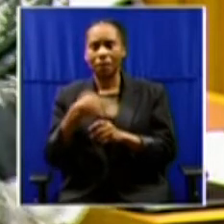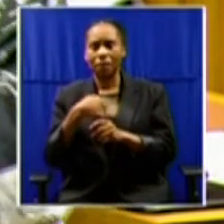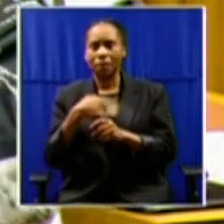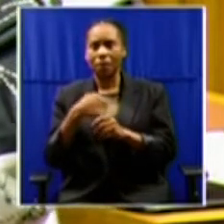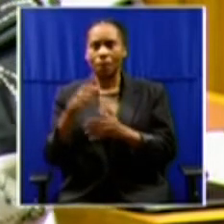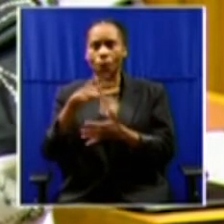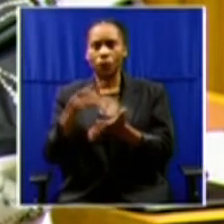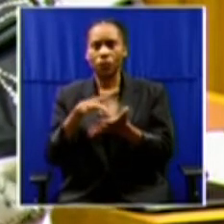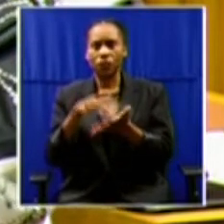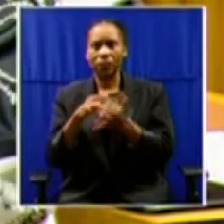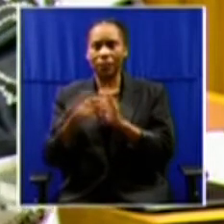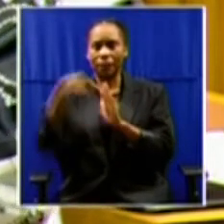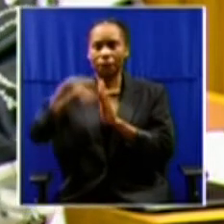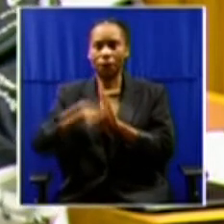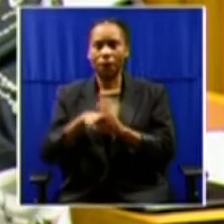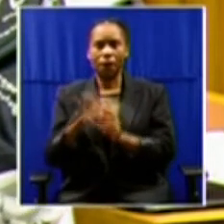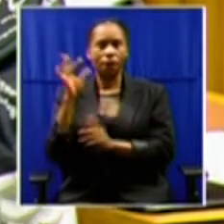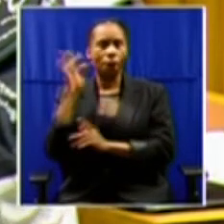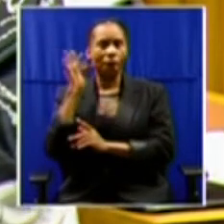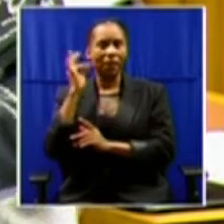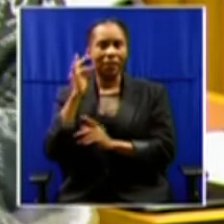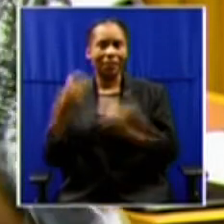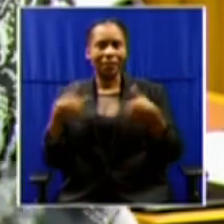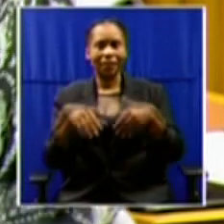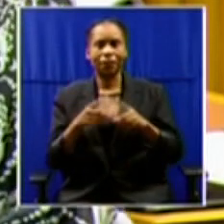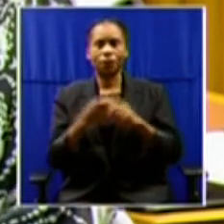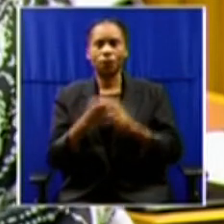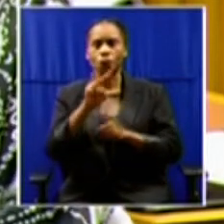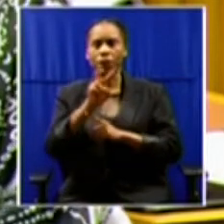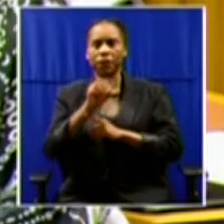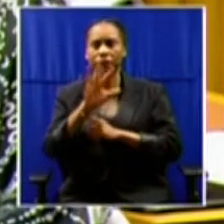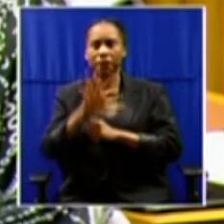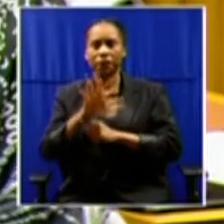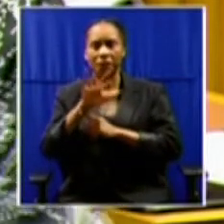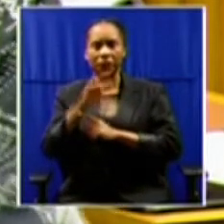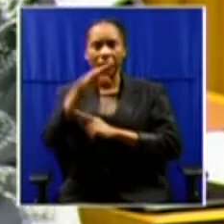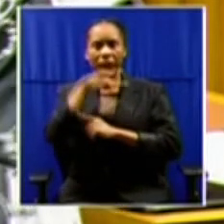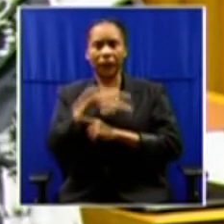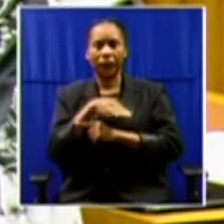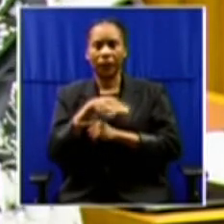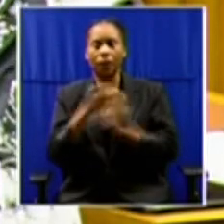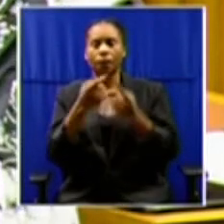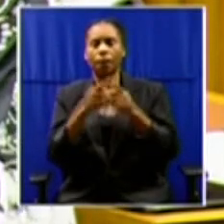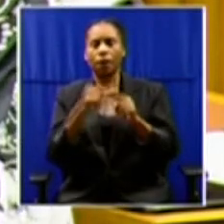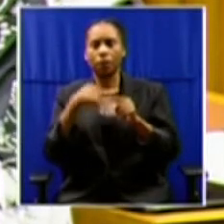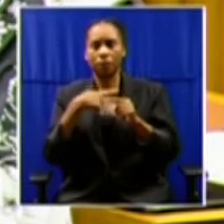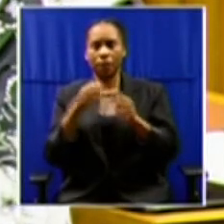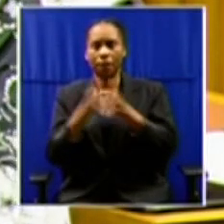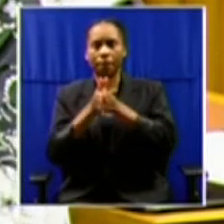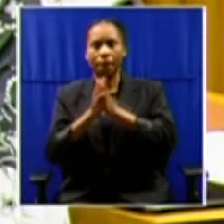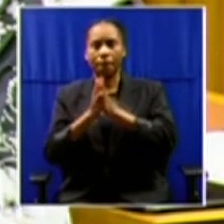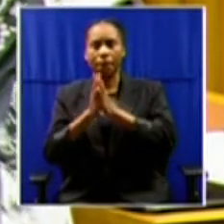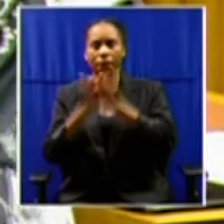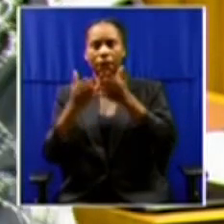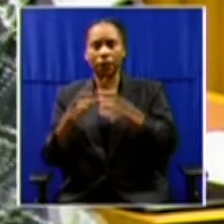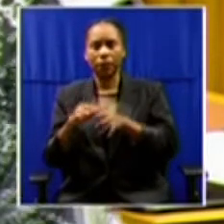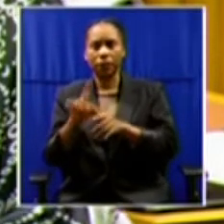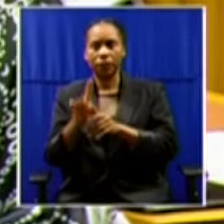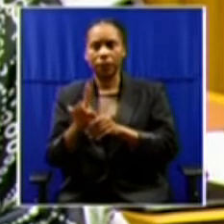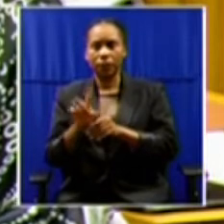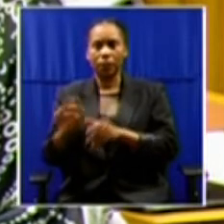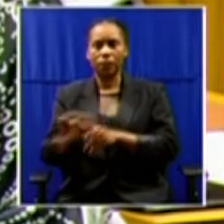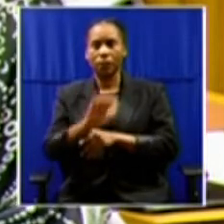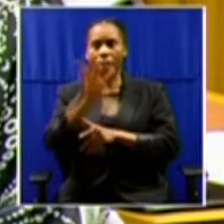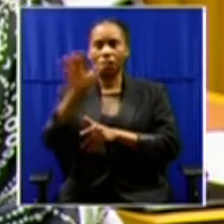detailed information starting from 2015, but I have requested the South African